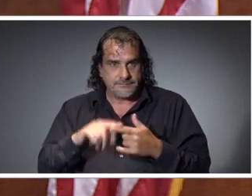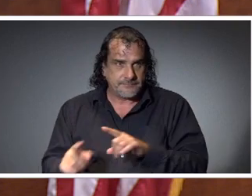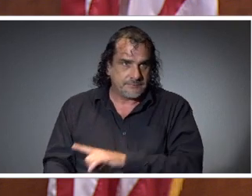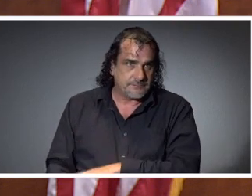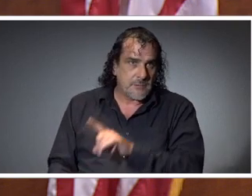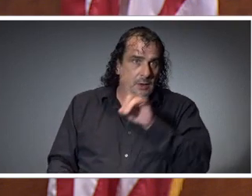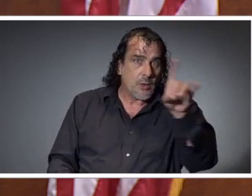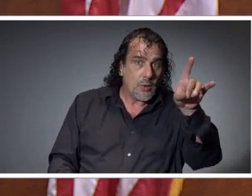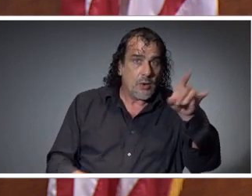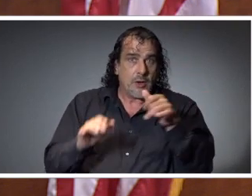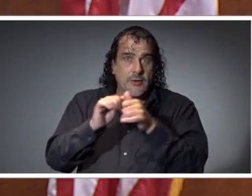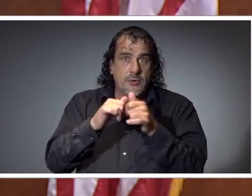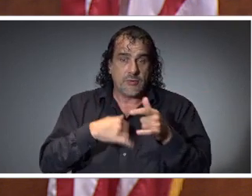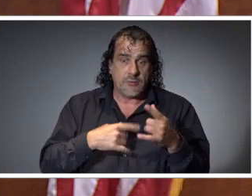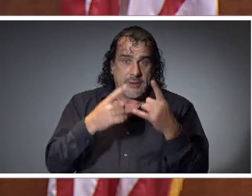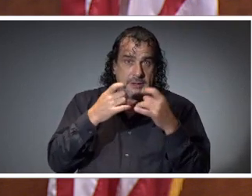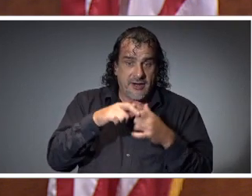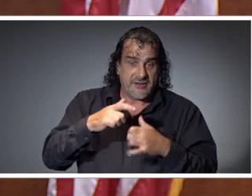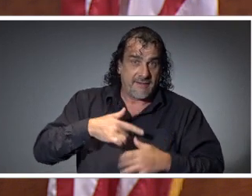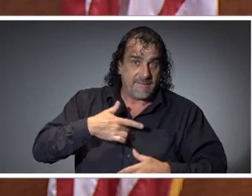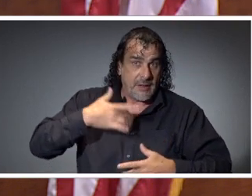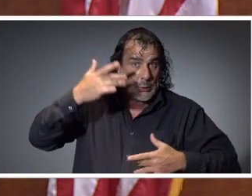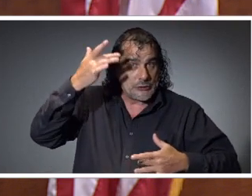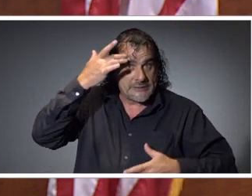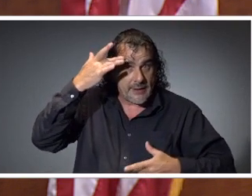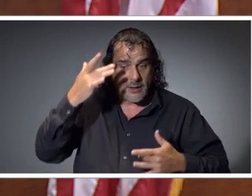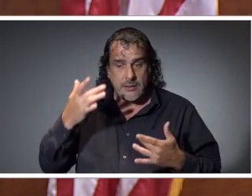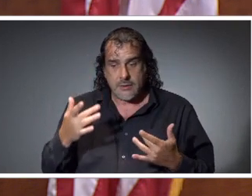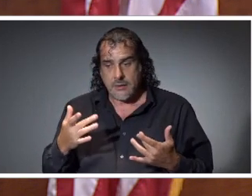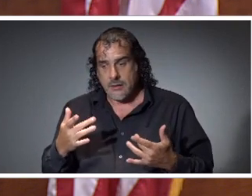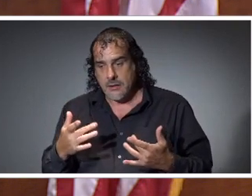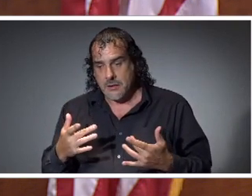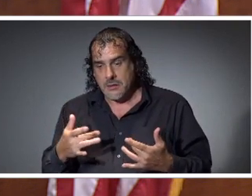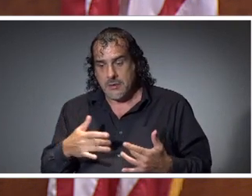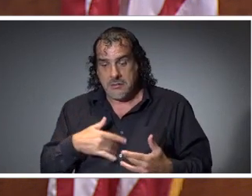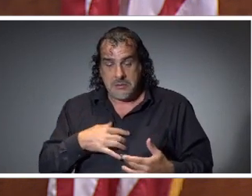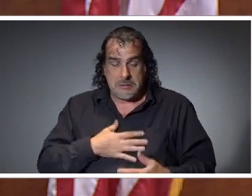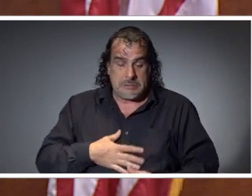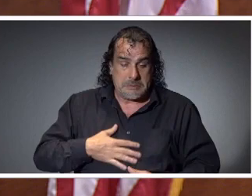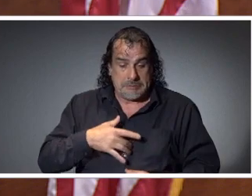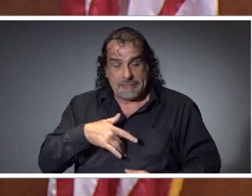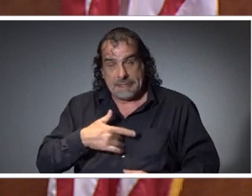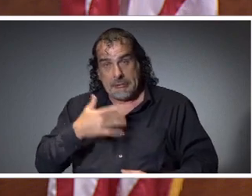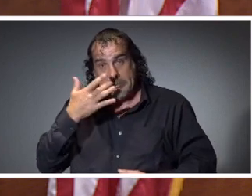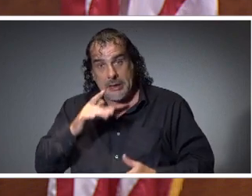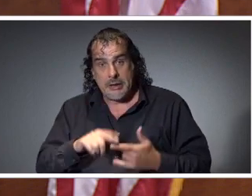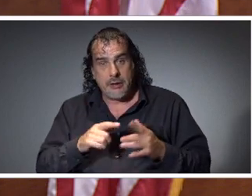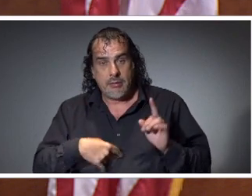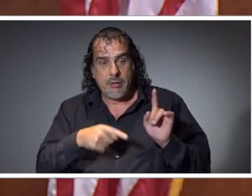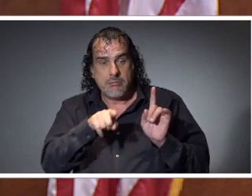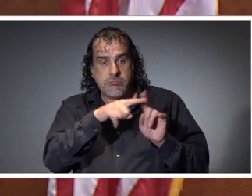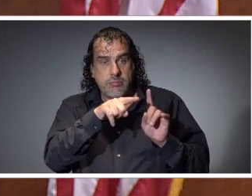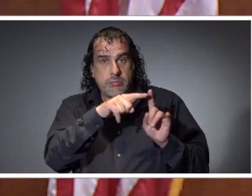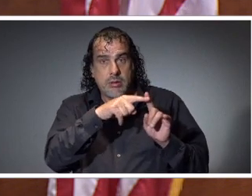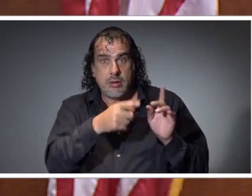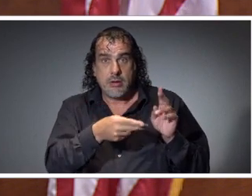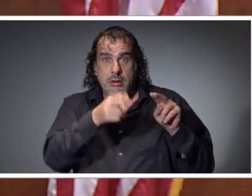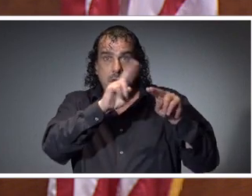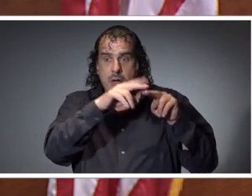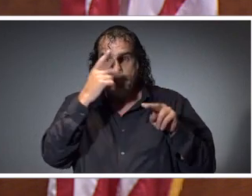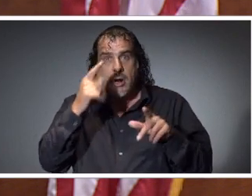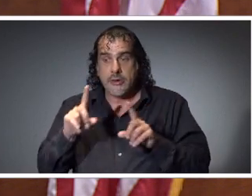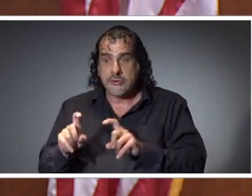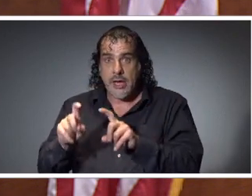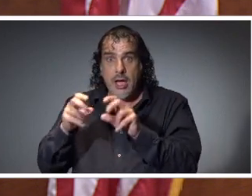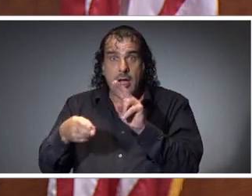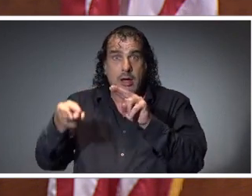feel bad, and as they go and because they feel bad, and the number of tests go up and the number of positives go up, that